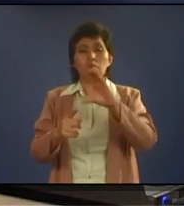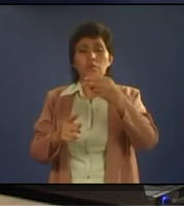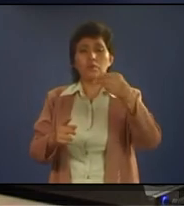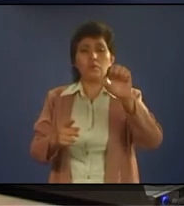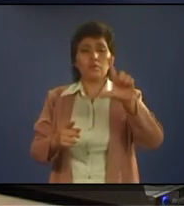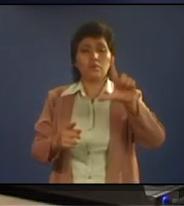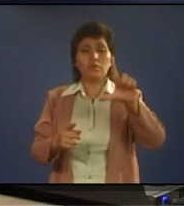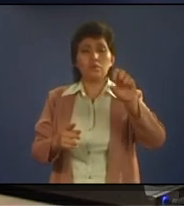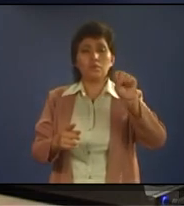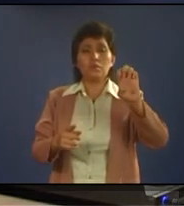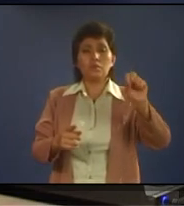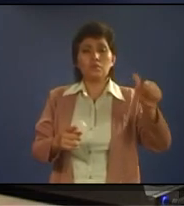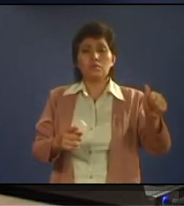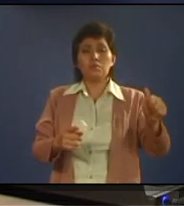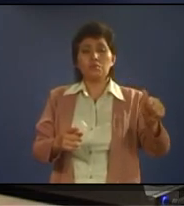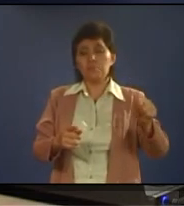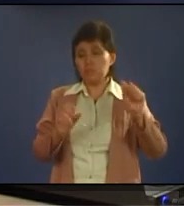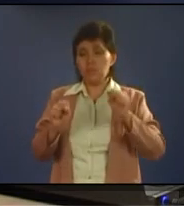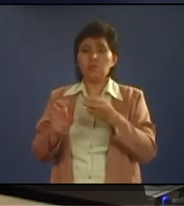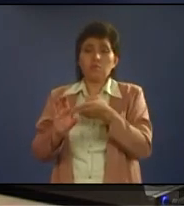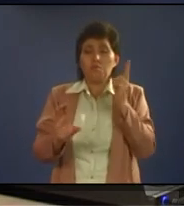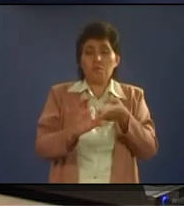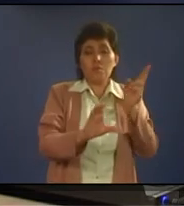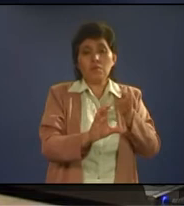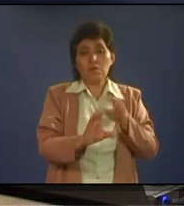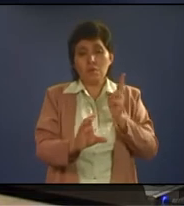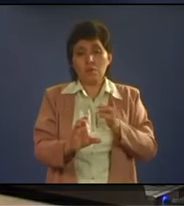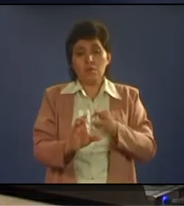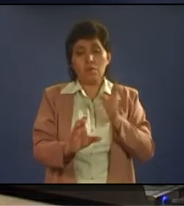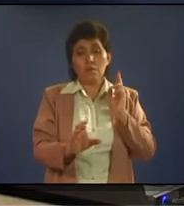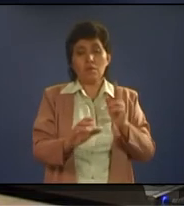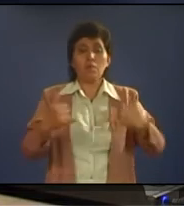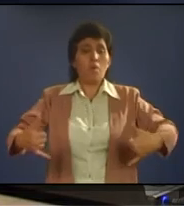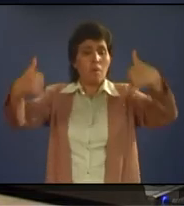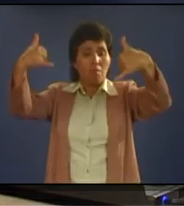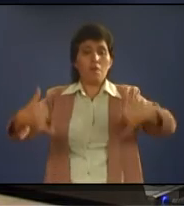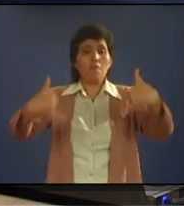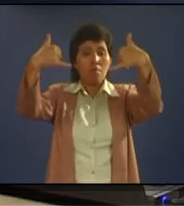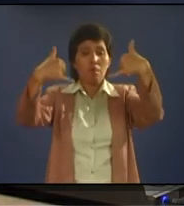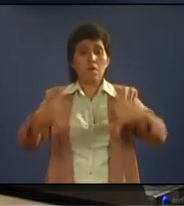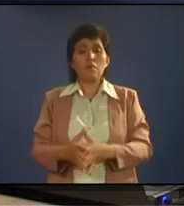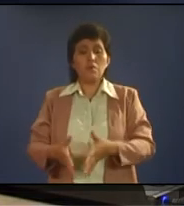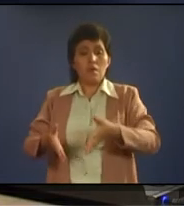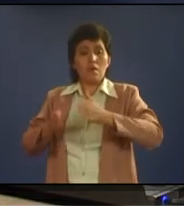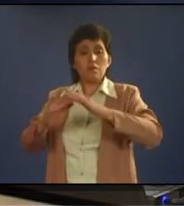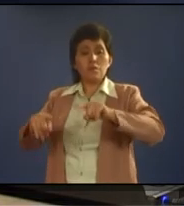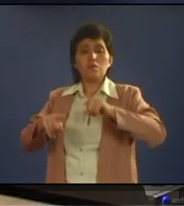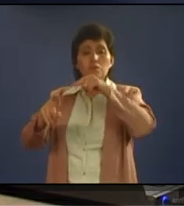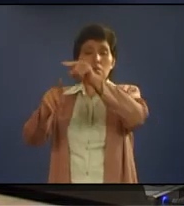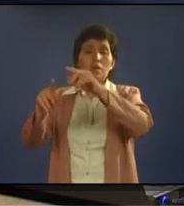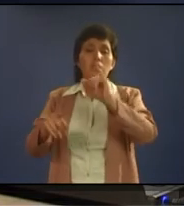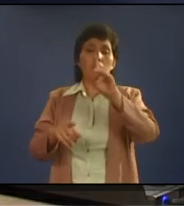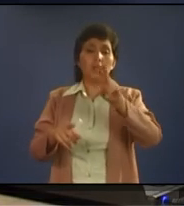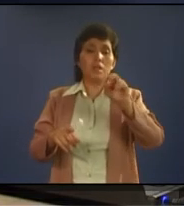Chelsea. He produced silverware for the teams. He produced championships for the teams. You ask him to go to